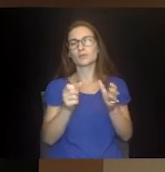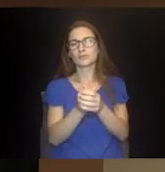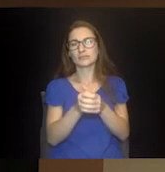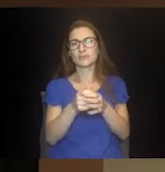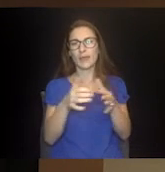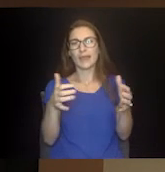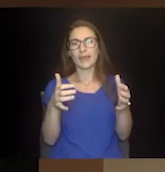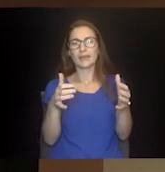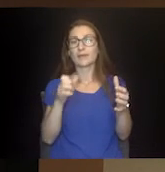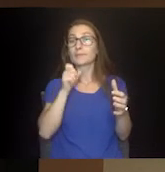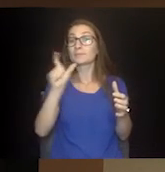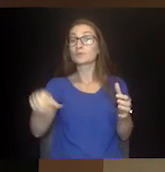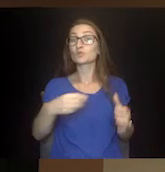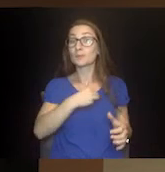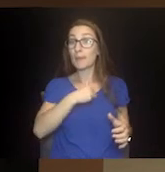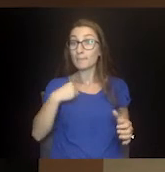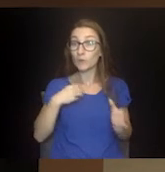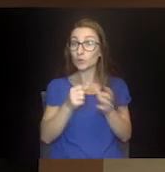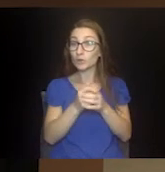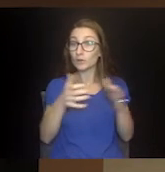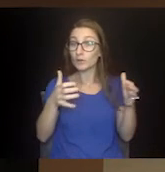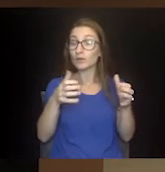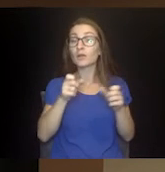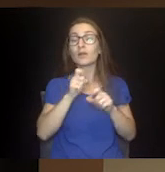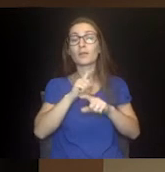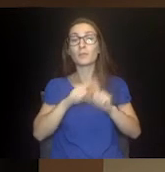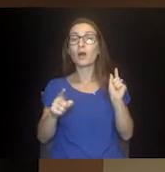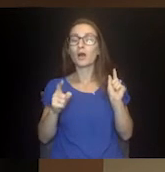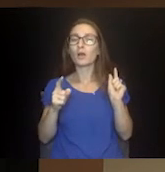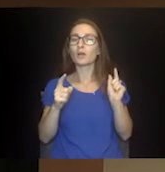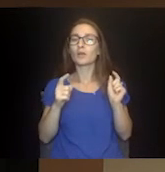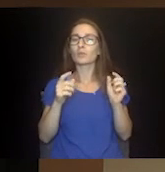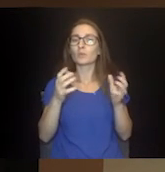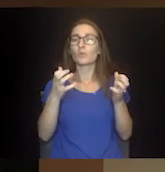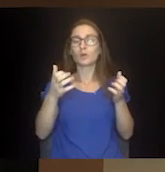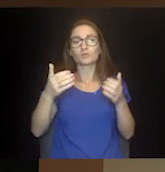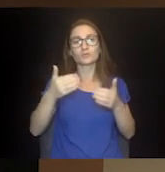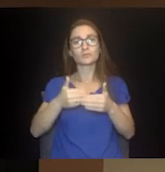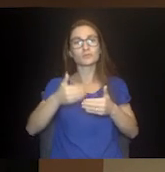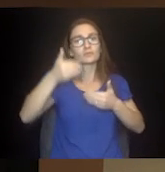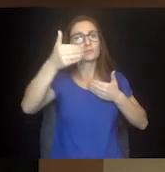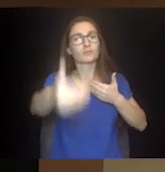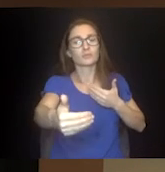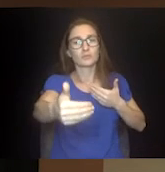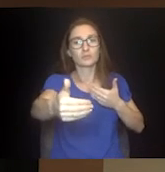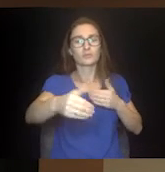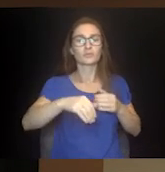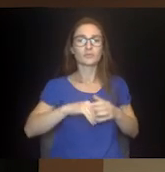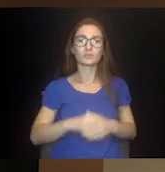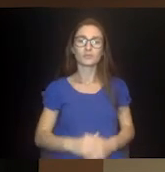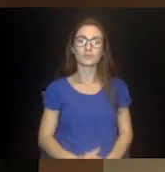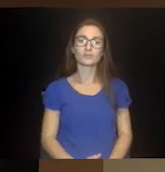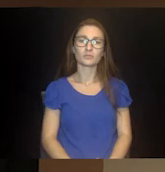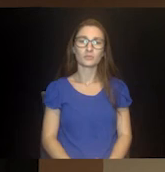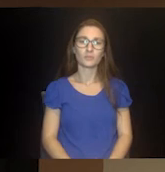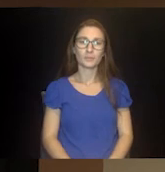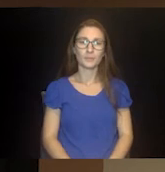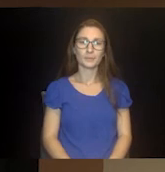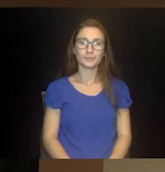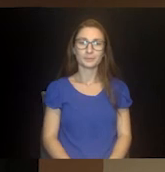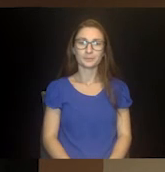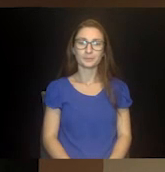we'll try to at least expand upon, not just by membership, but also at least be a stepping stone to where we want to go.